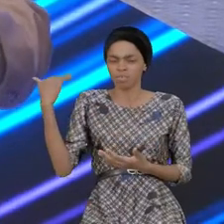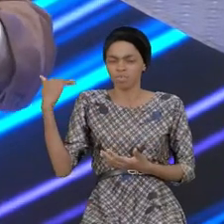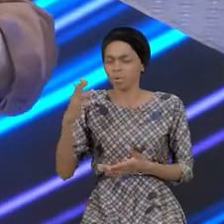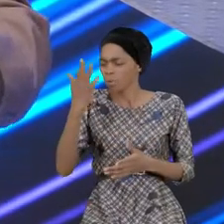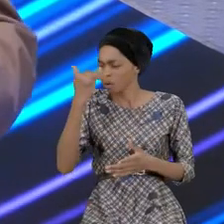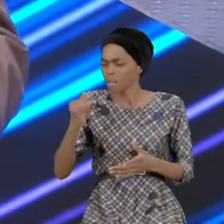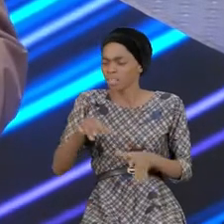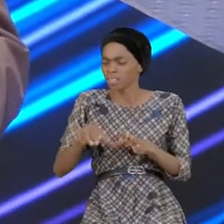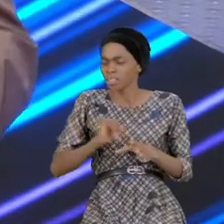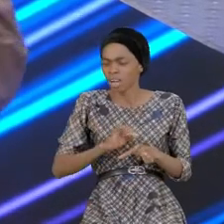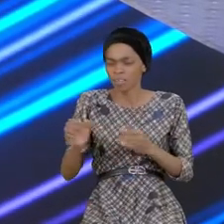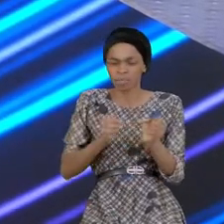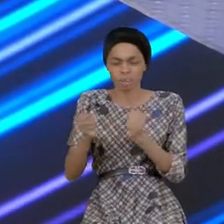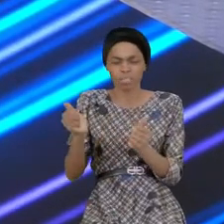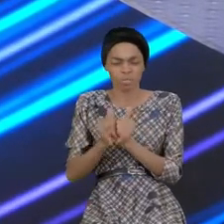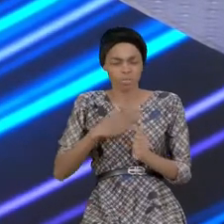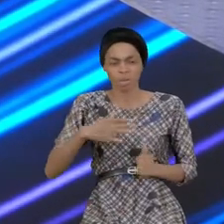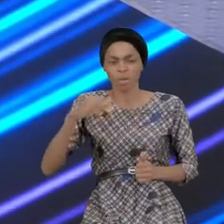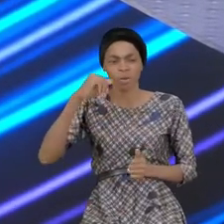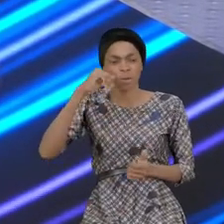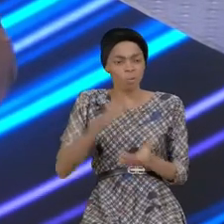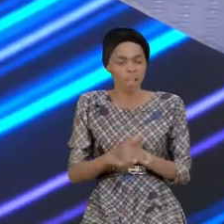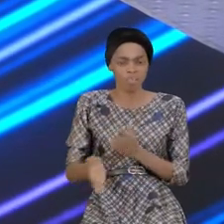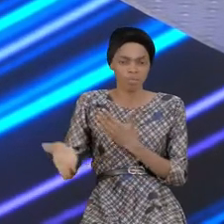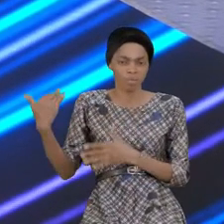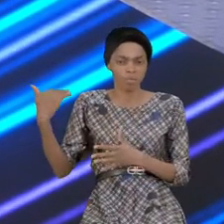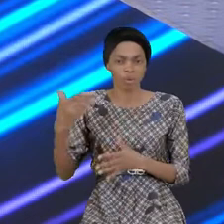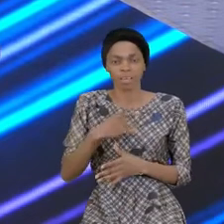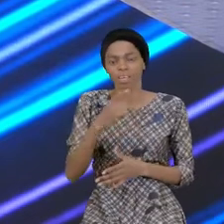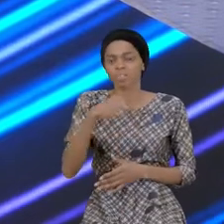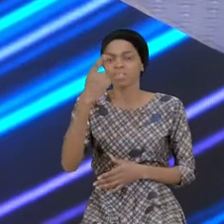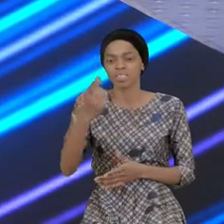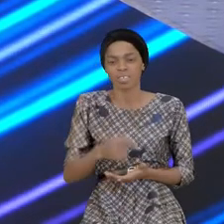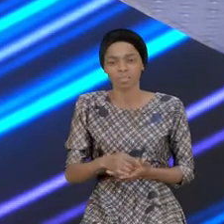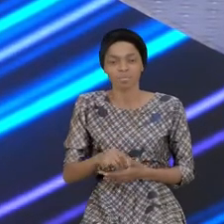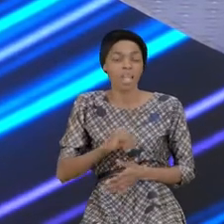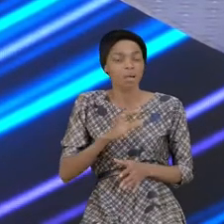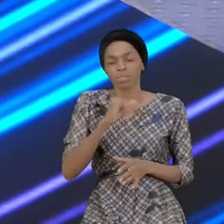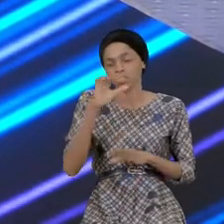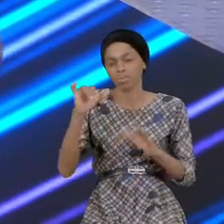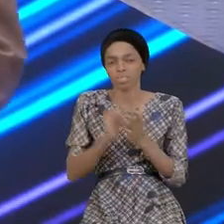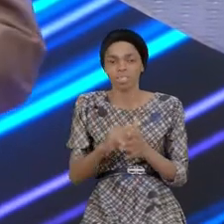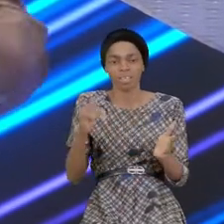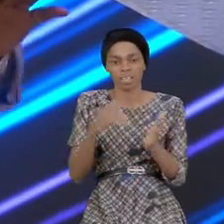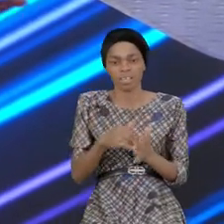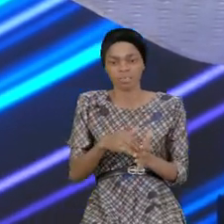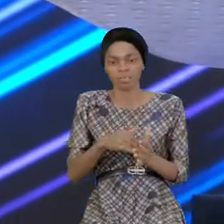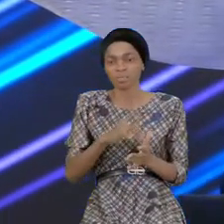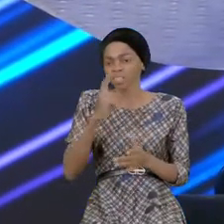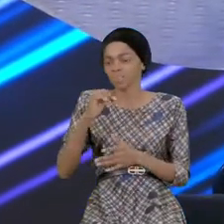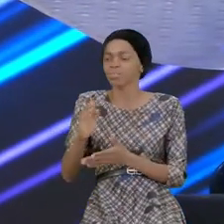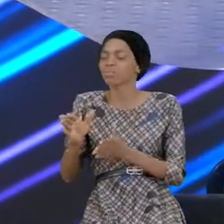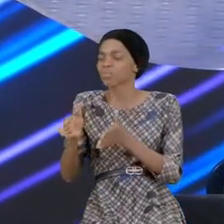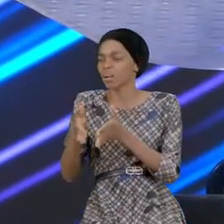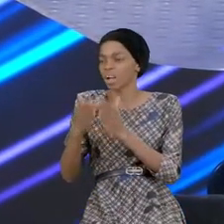my wife that time? What came on me? And then you say, I won't do that anymore. And